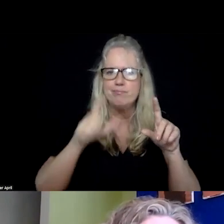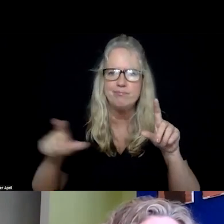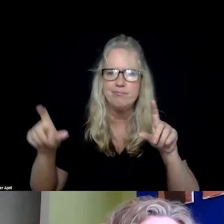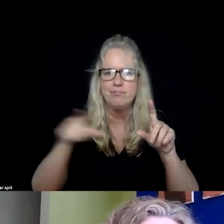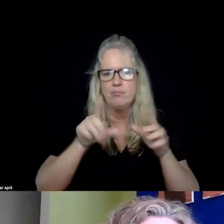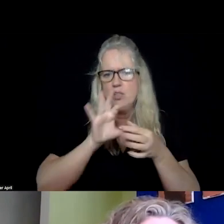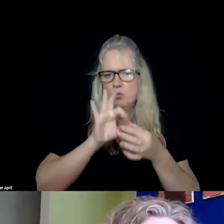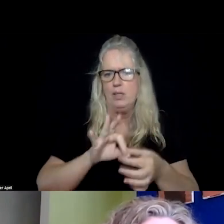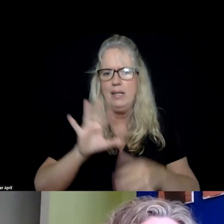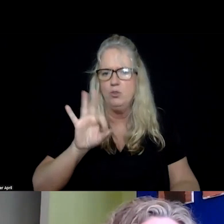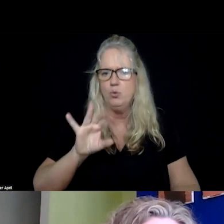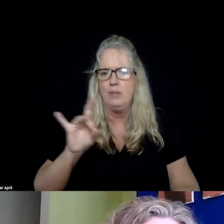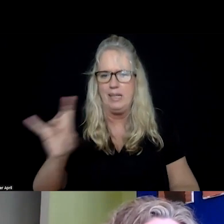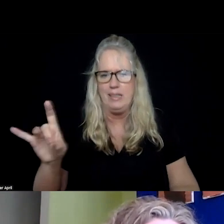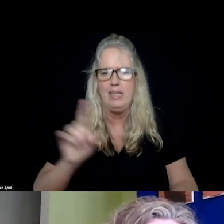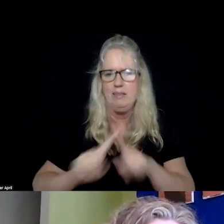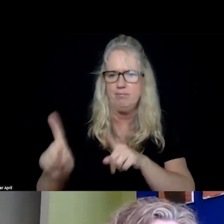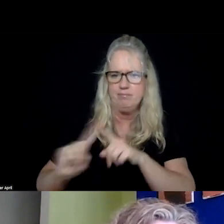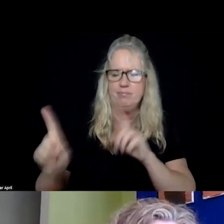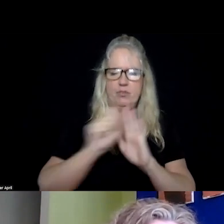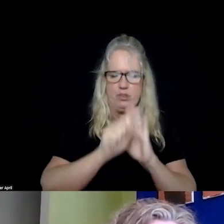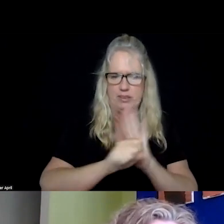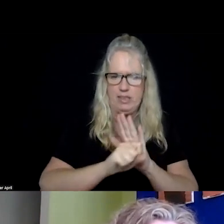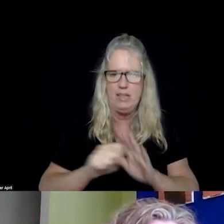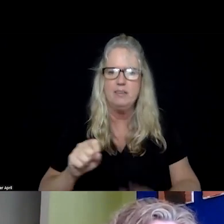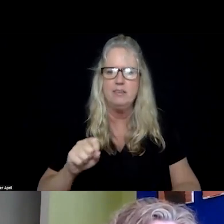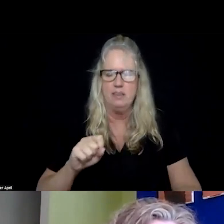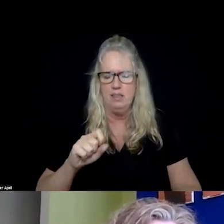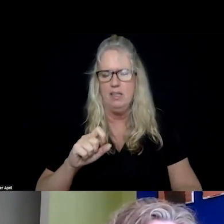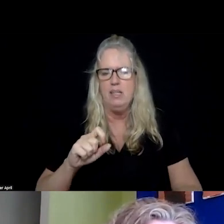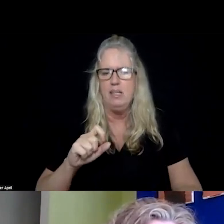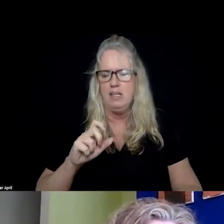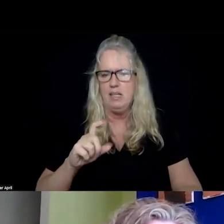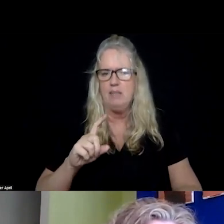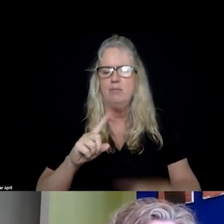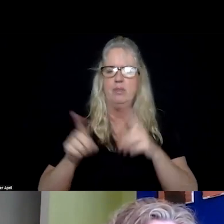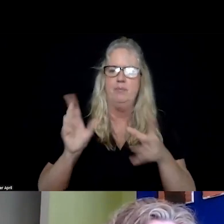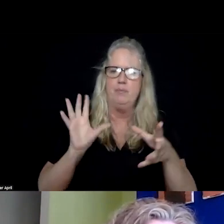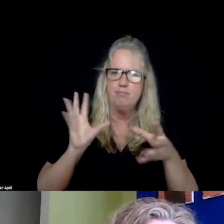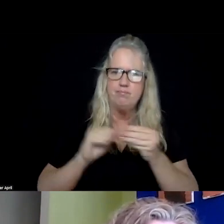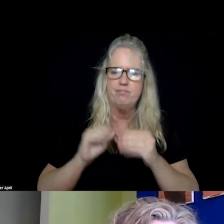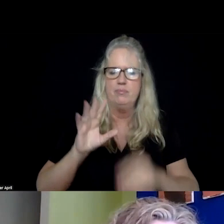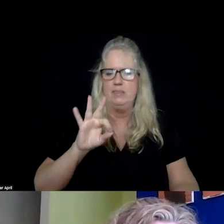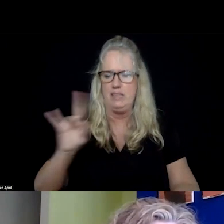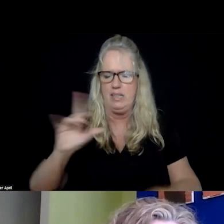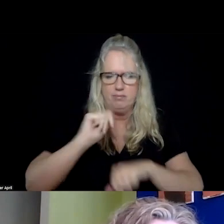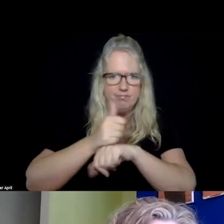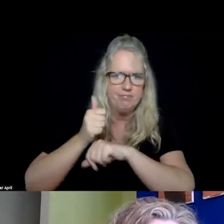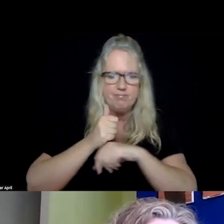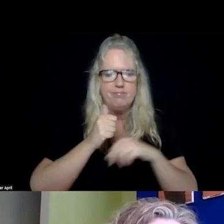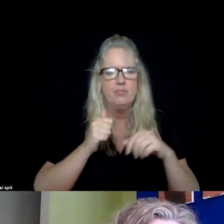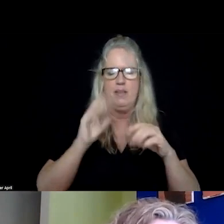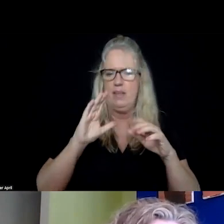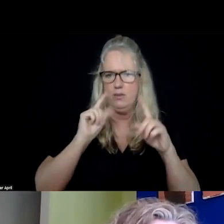to 988 in states where there's been the comprehensive 988 implementation enacted, which is the